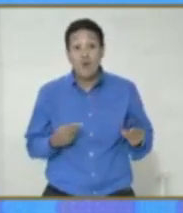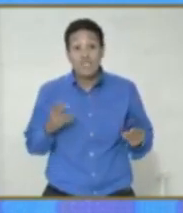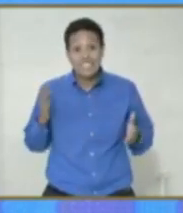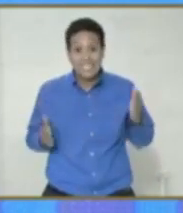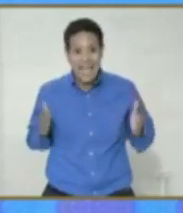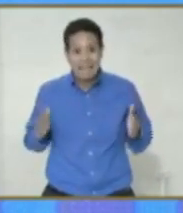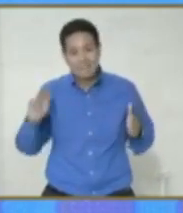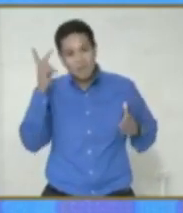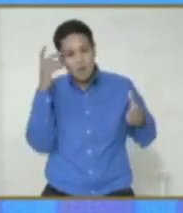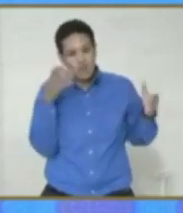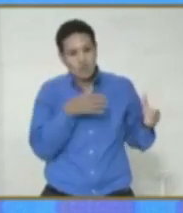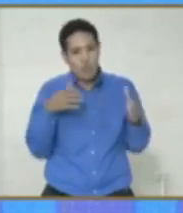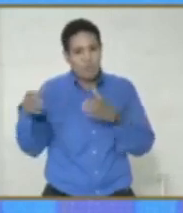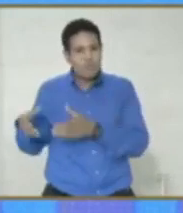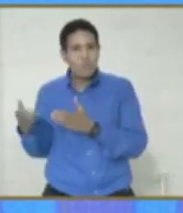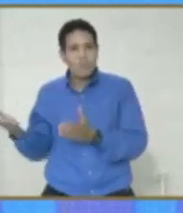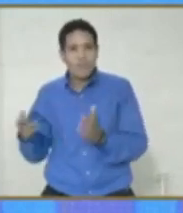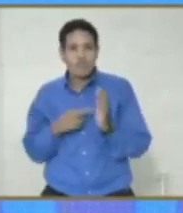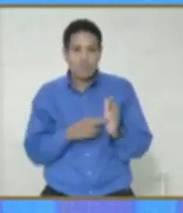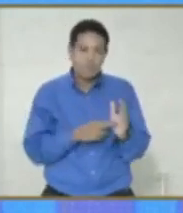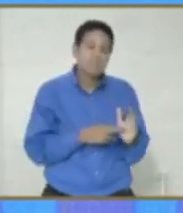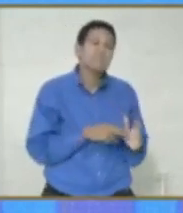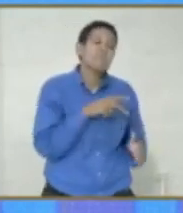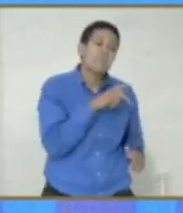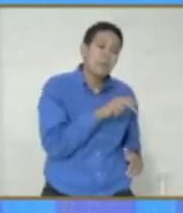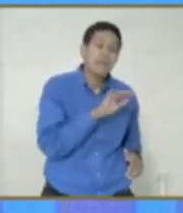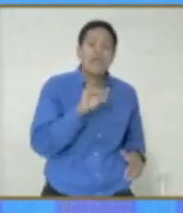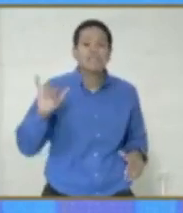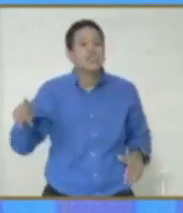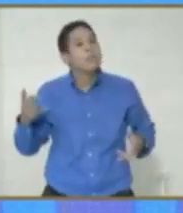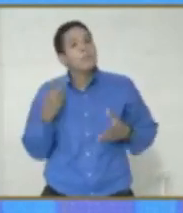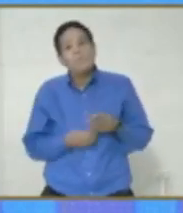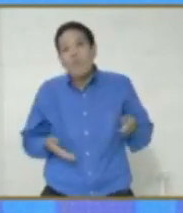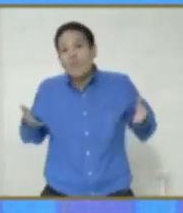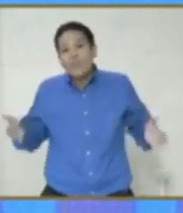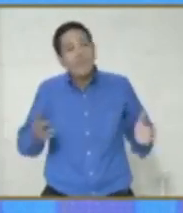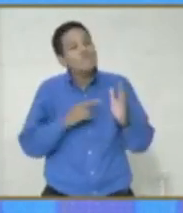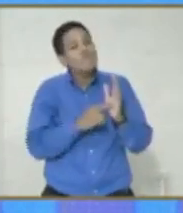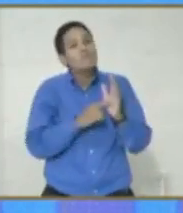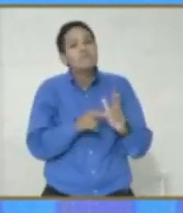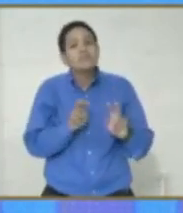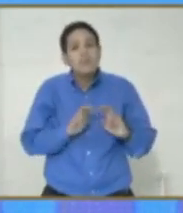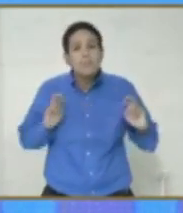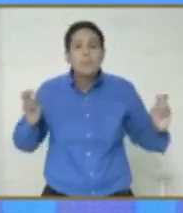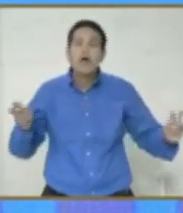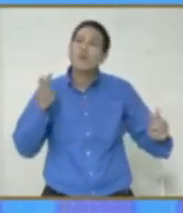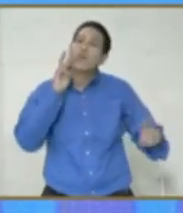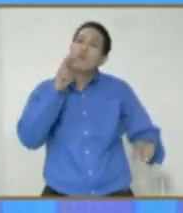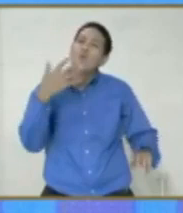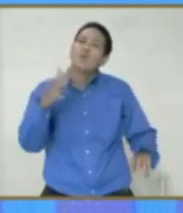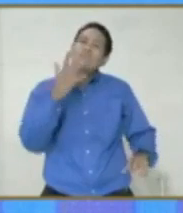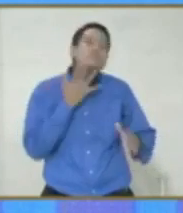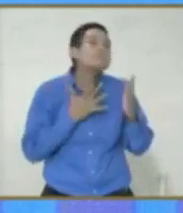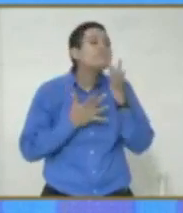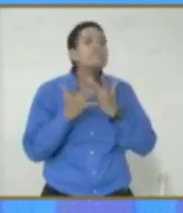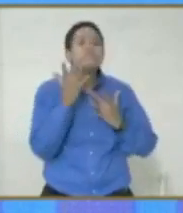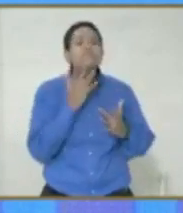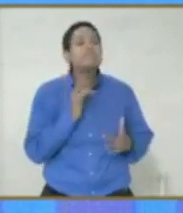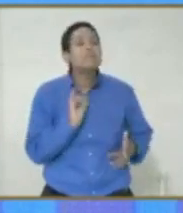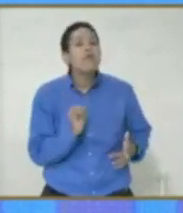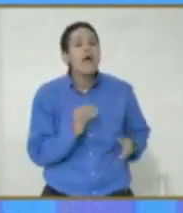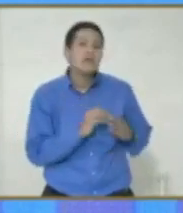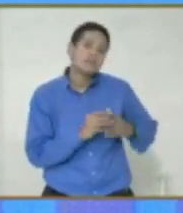divide represented here on this panel as we look at the most destitute in